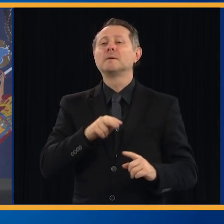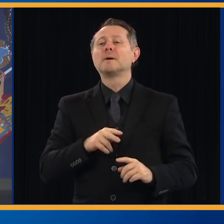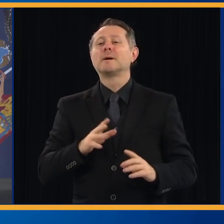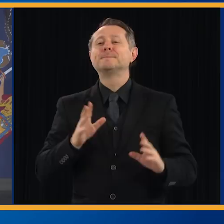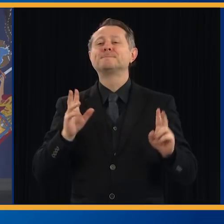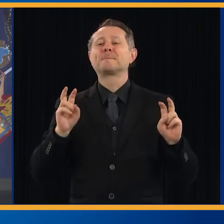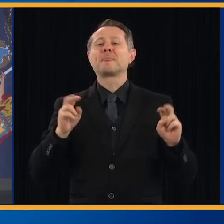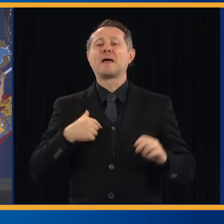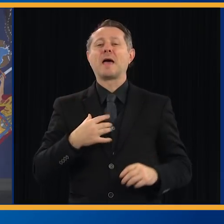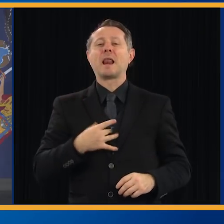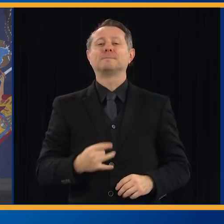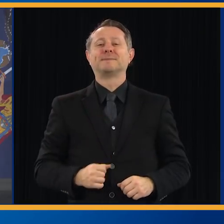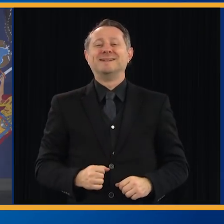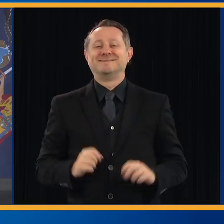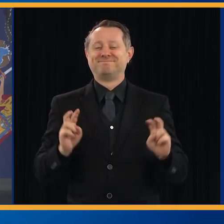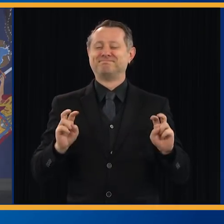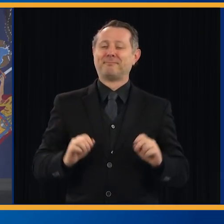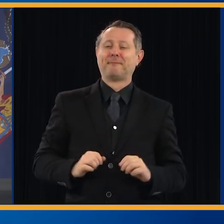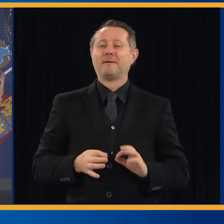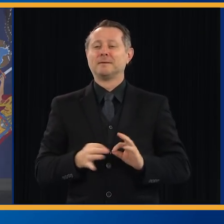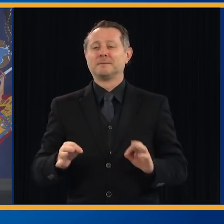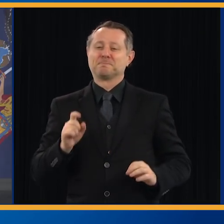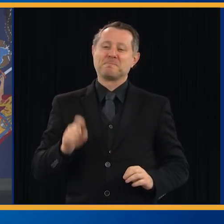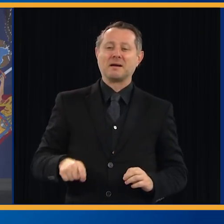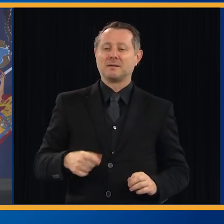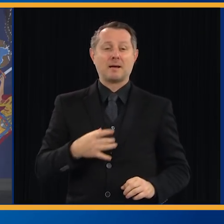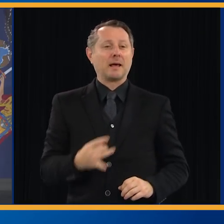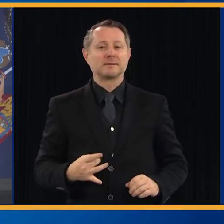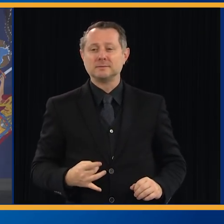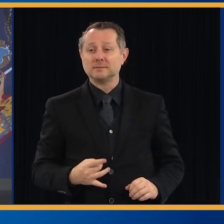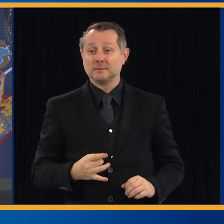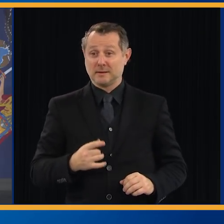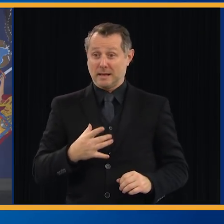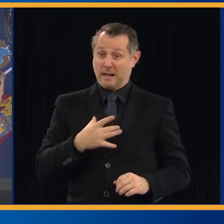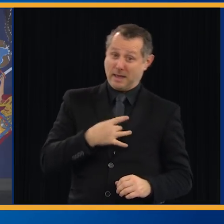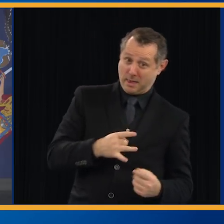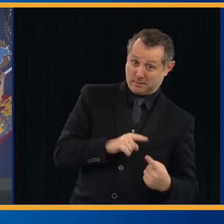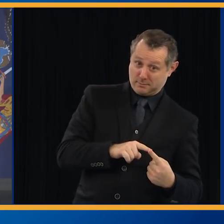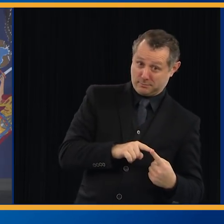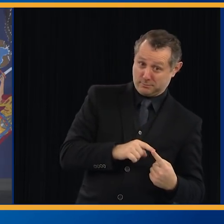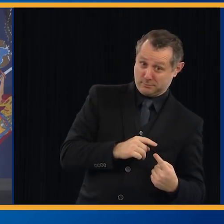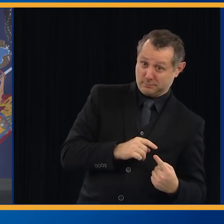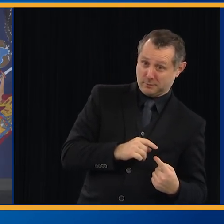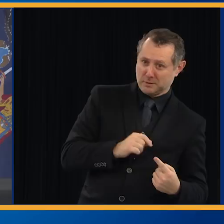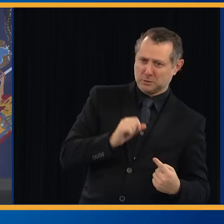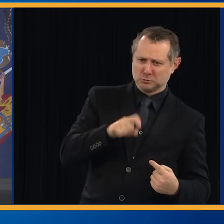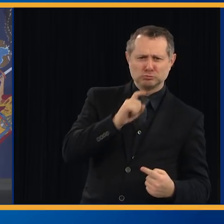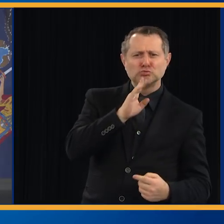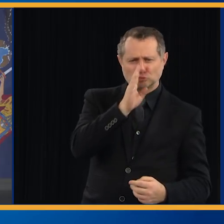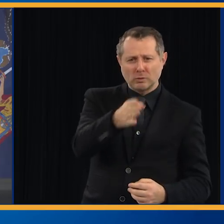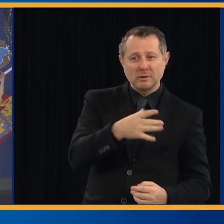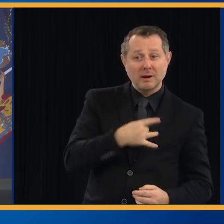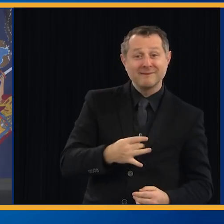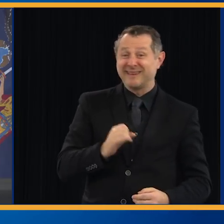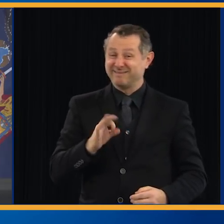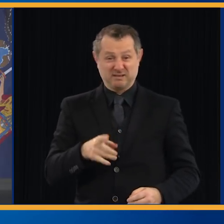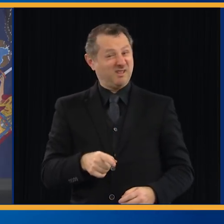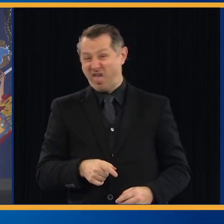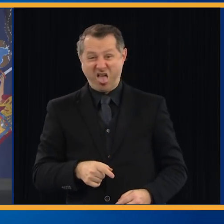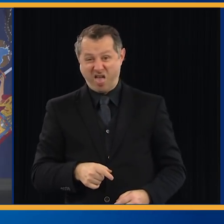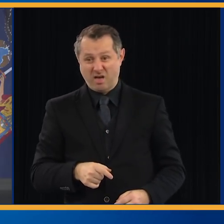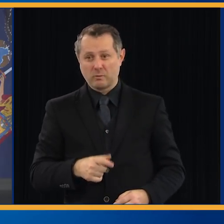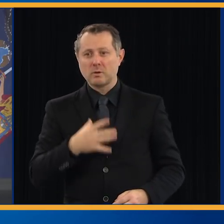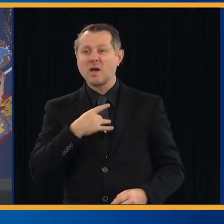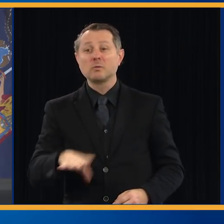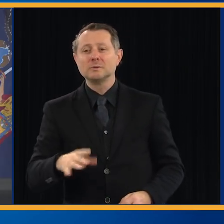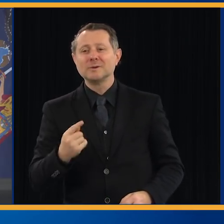boyfriend, always. Because there's only two options. Either you like the boyfriend, in which case you say, I like the boyfriend, or you don't like the boyfriend.